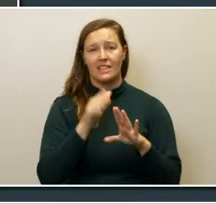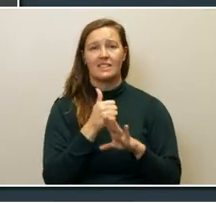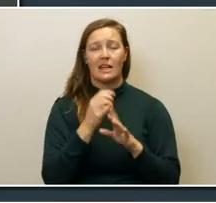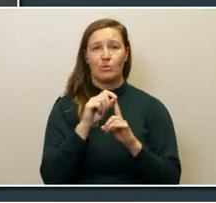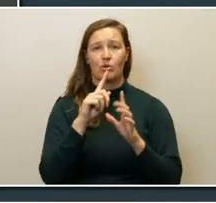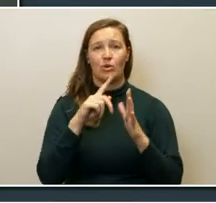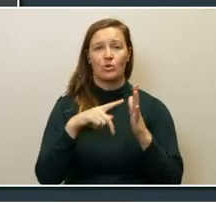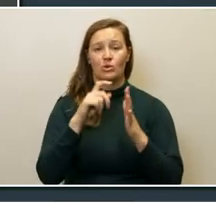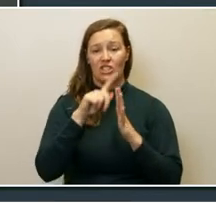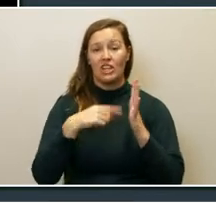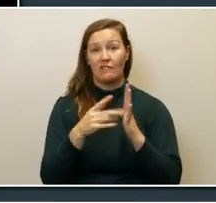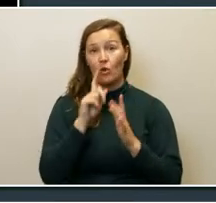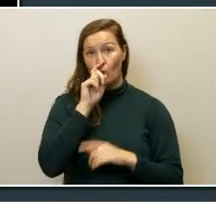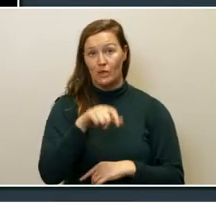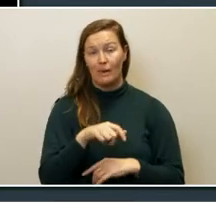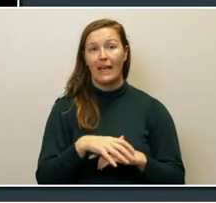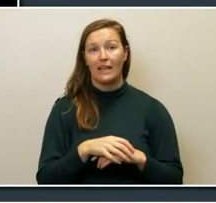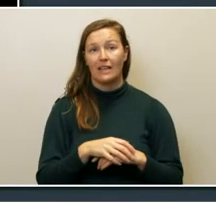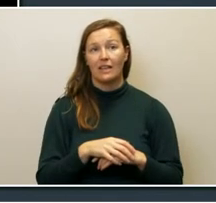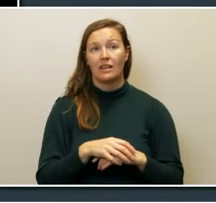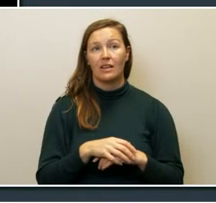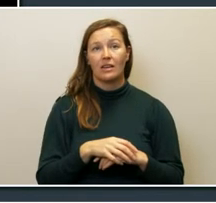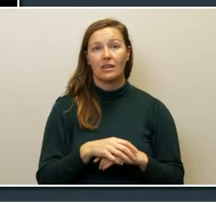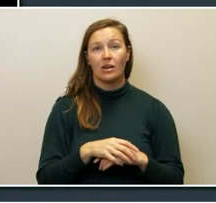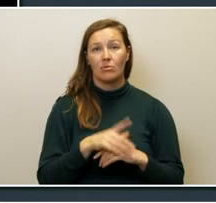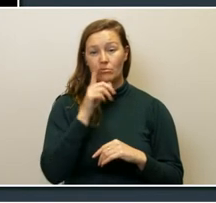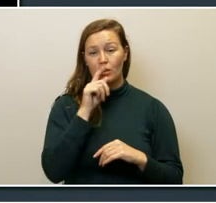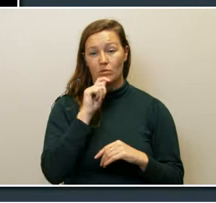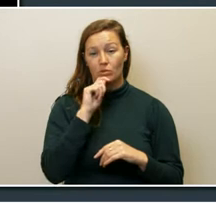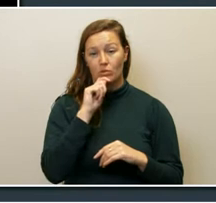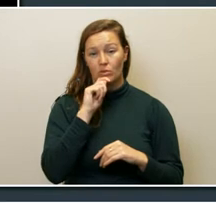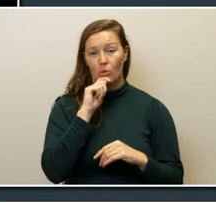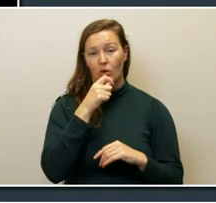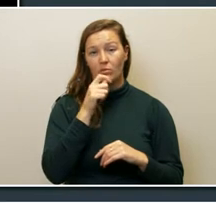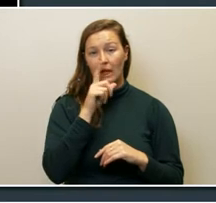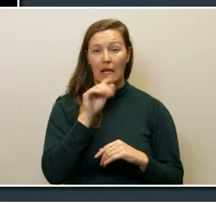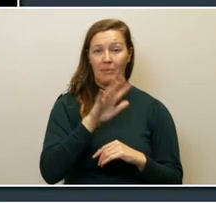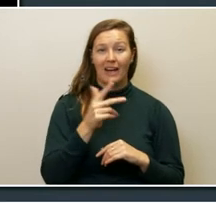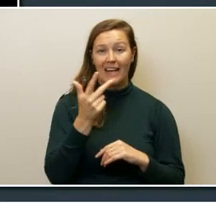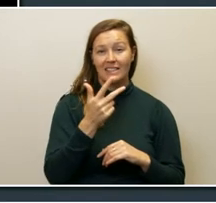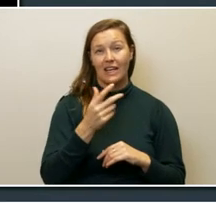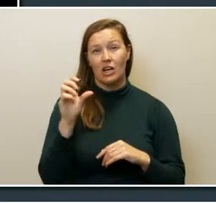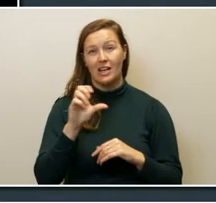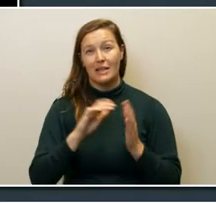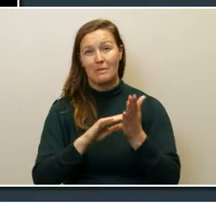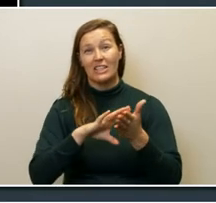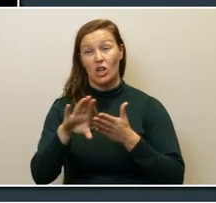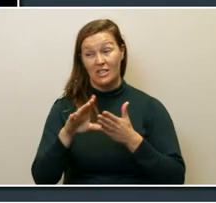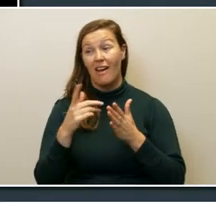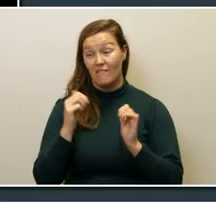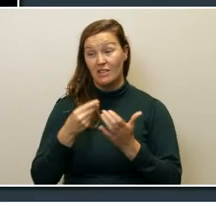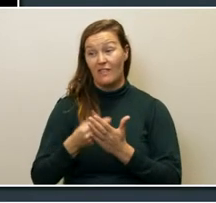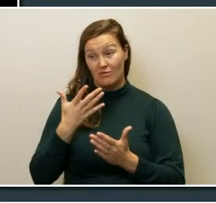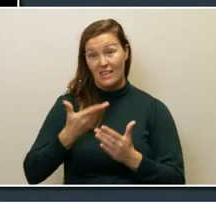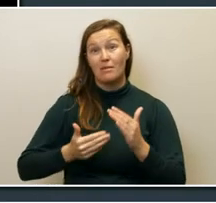for Hawke's Bay, which will probably cost close to $18, $19 million, and we're able to raise most